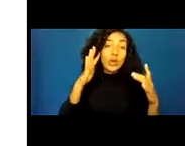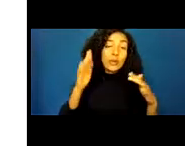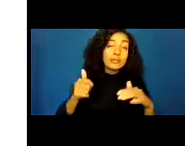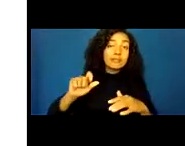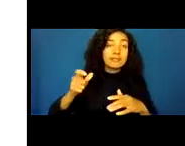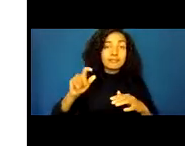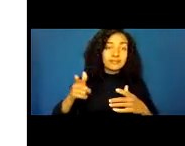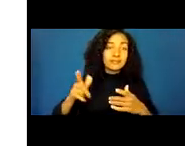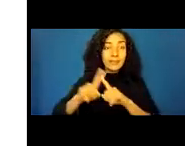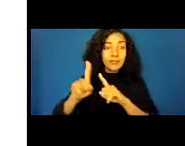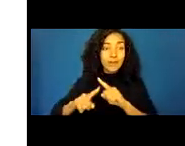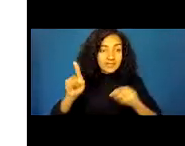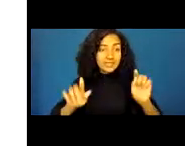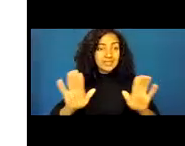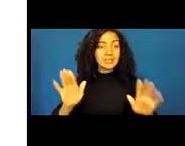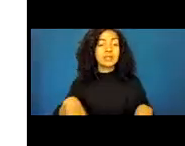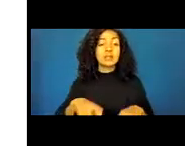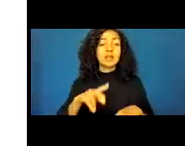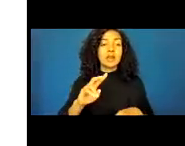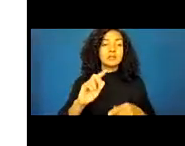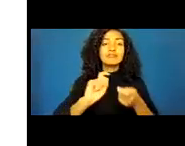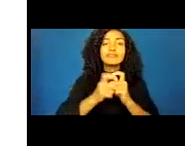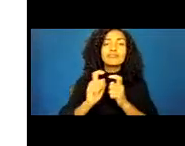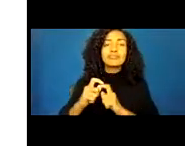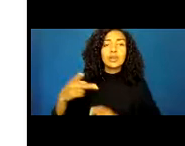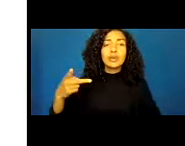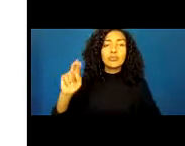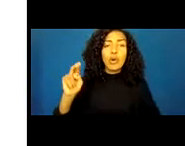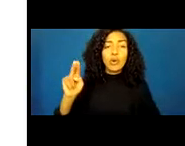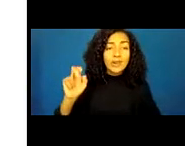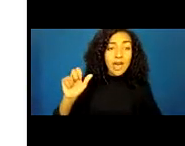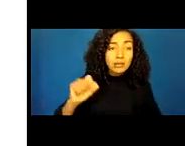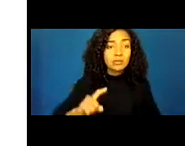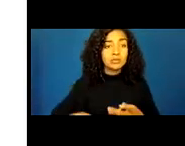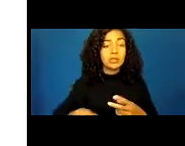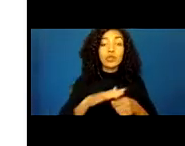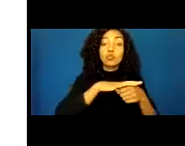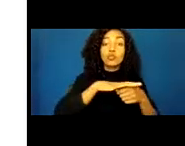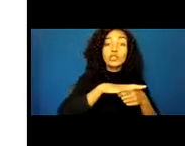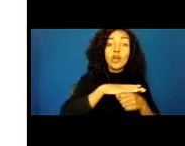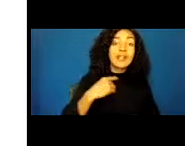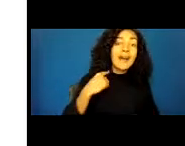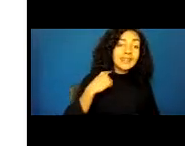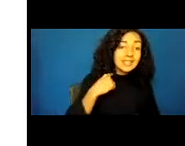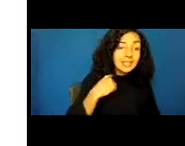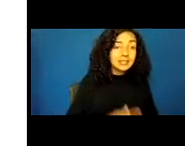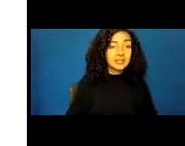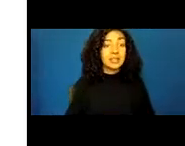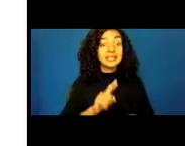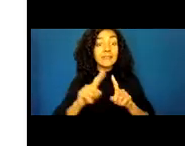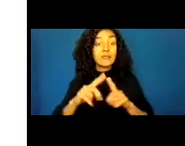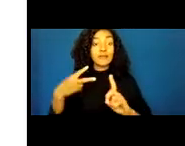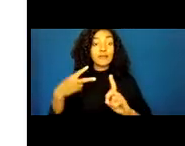different worldview through our native languages. And our brain thinks in our first language and has to